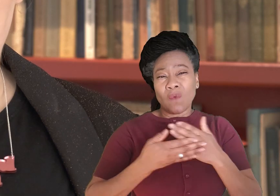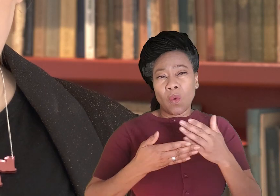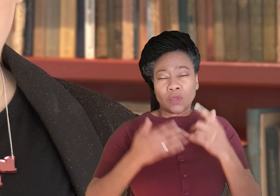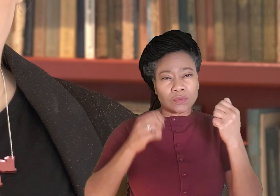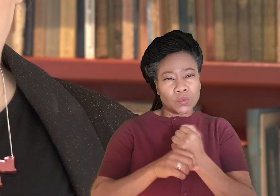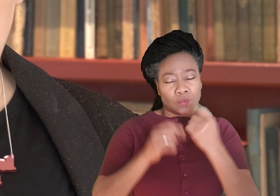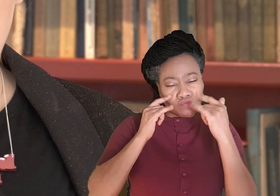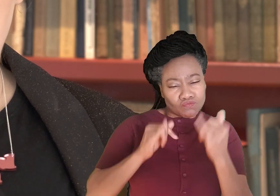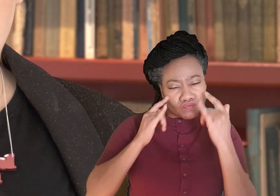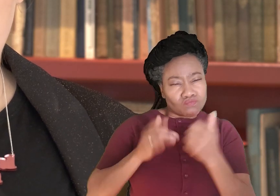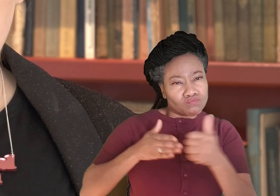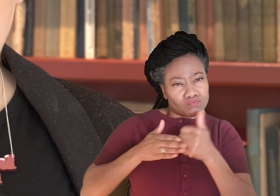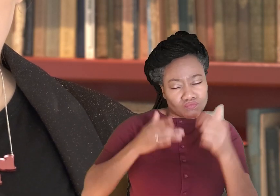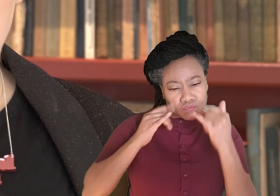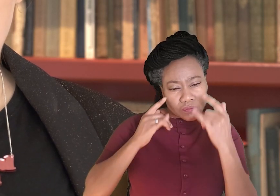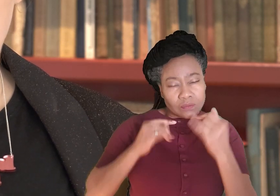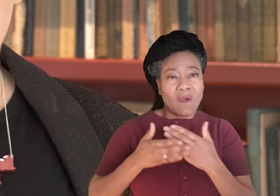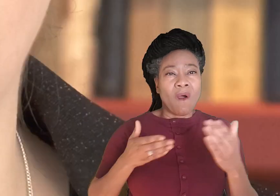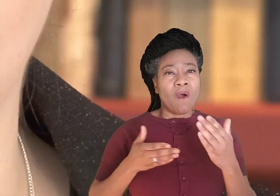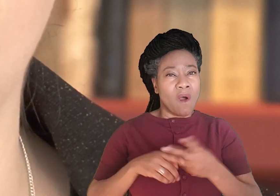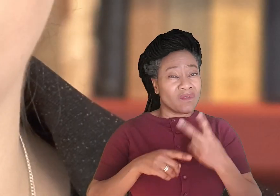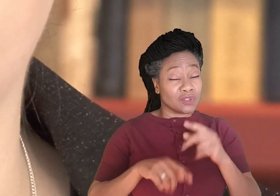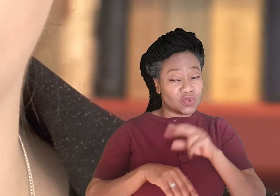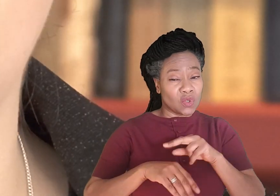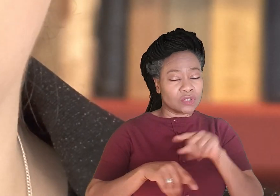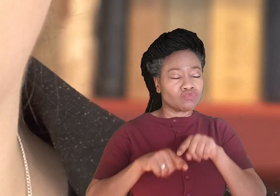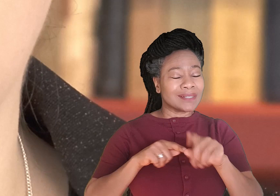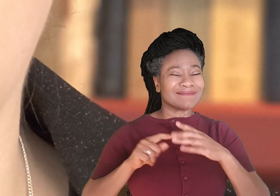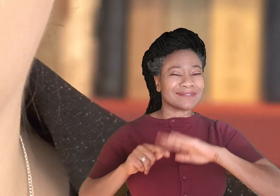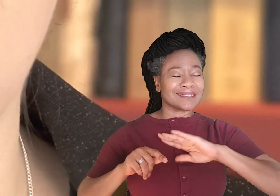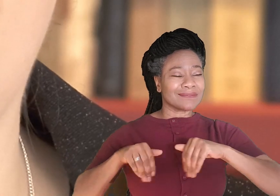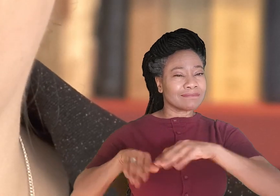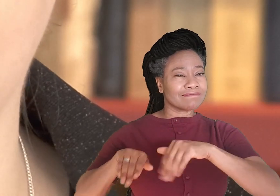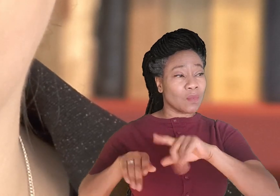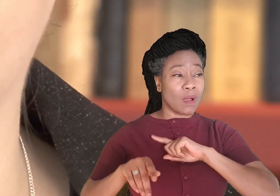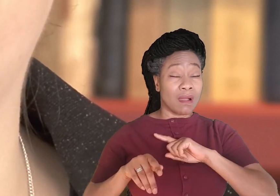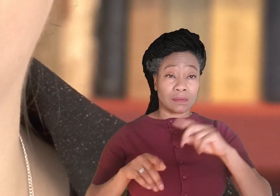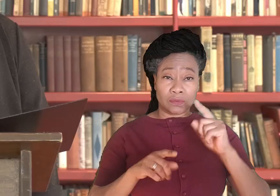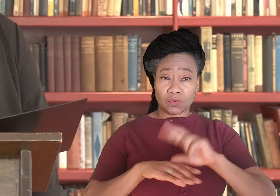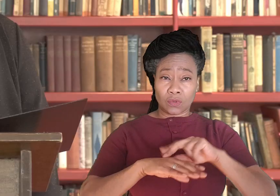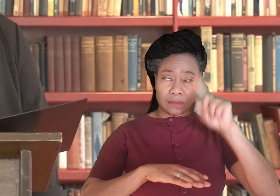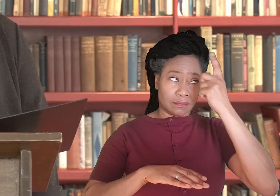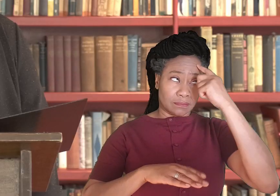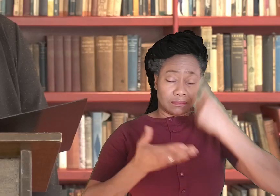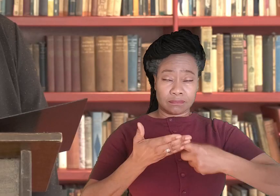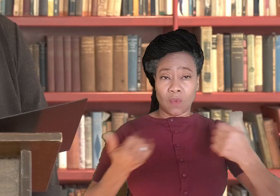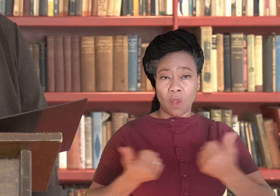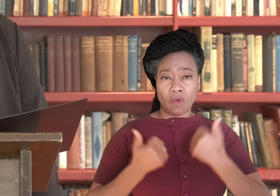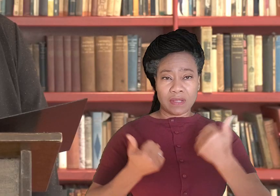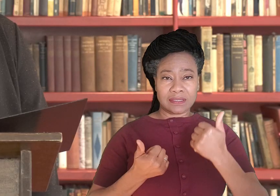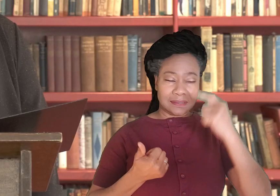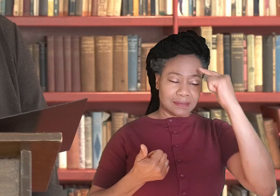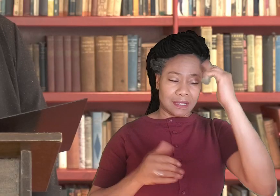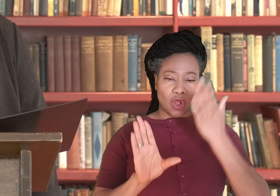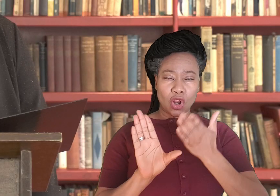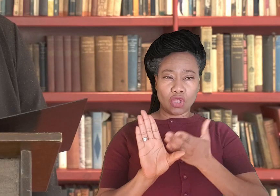way to appease you, because they've already decided that your symptoms are psychological. But what has my medical